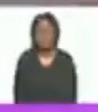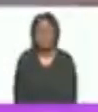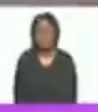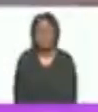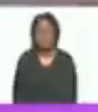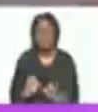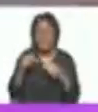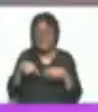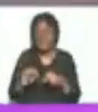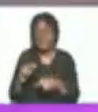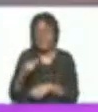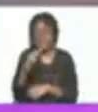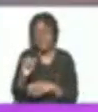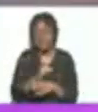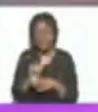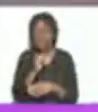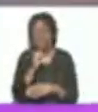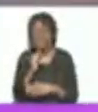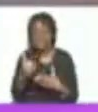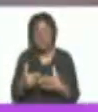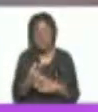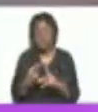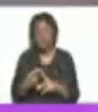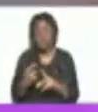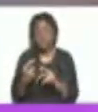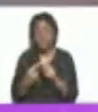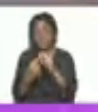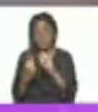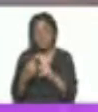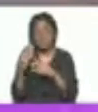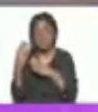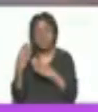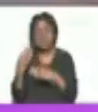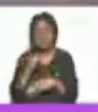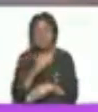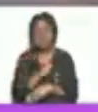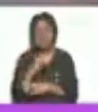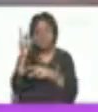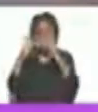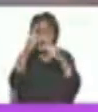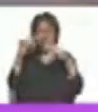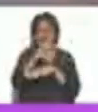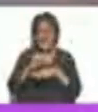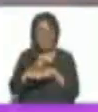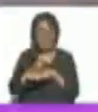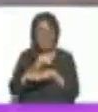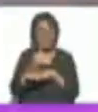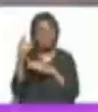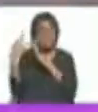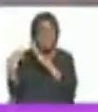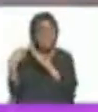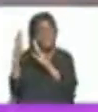The seaplane industry, not unique to the Bahamas. In fact, Atlantis Paradise Island Resort anticipates adding daily seaplane flights to the